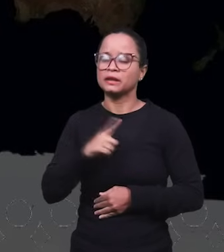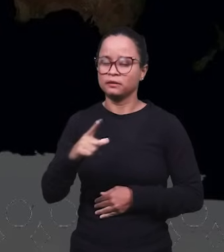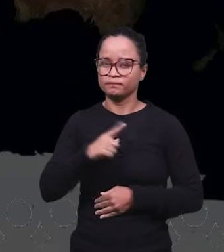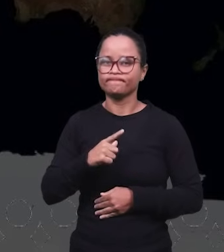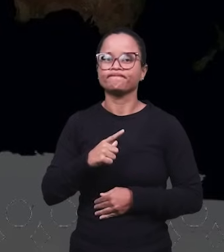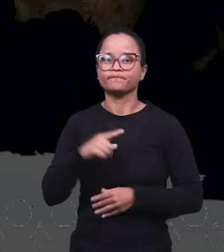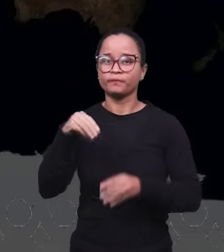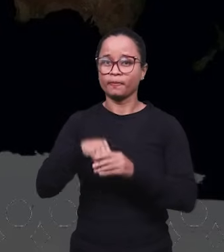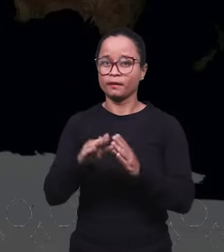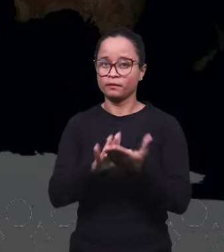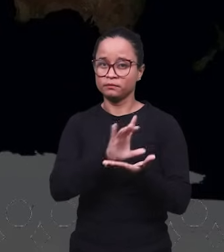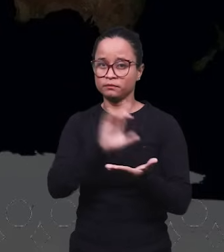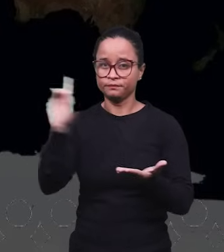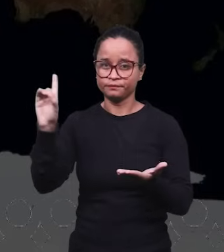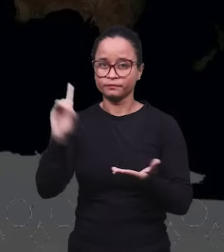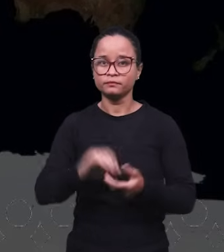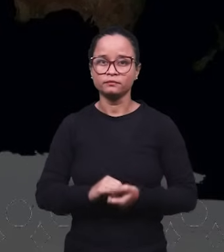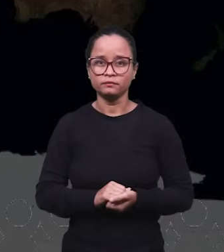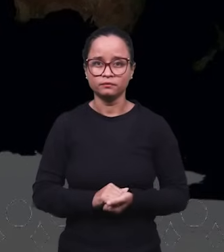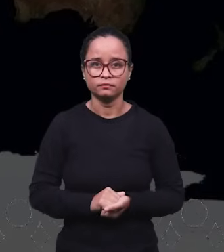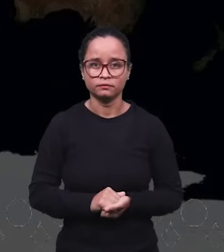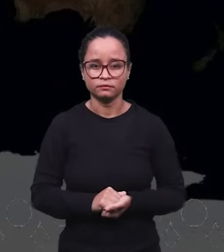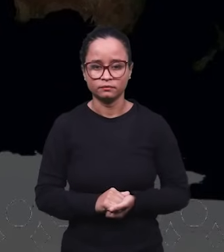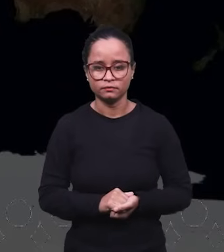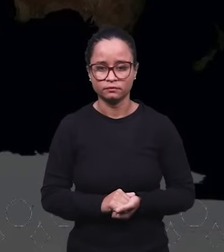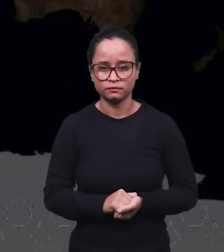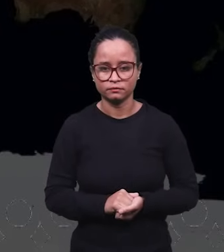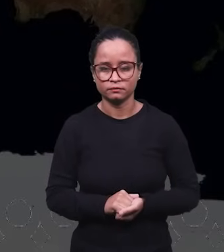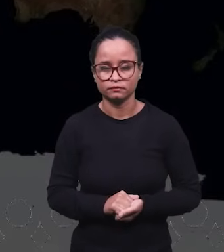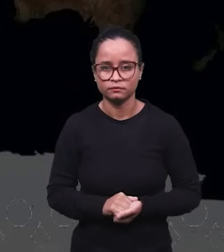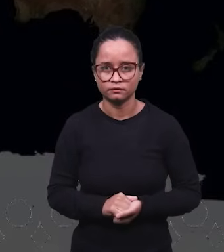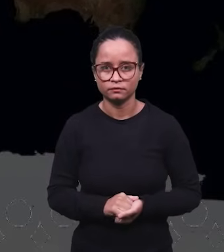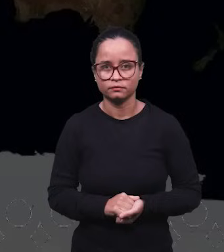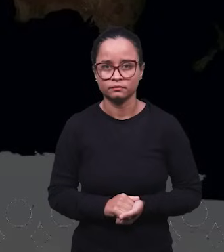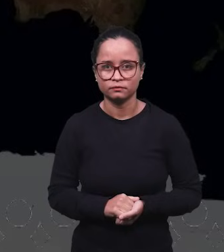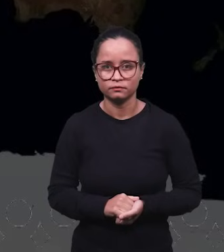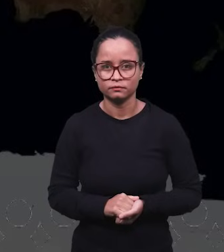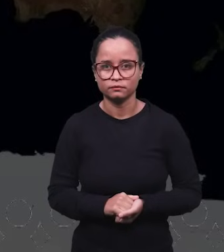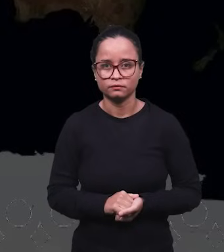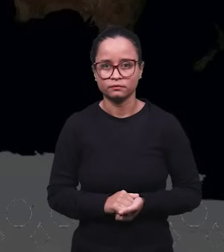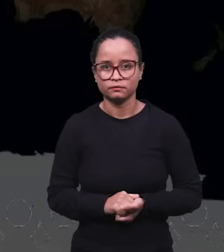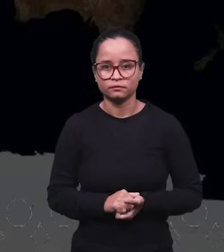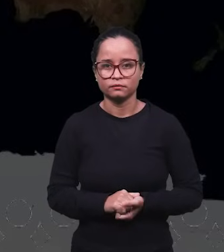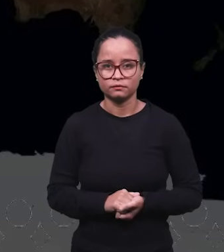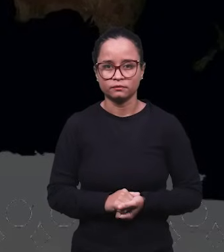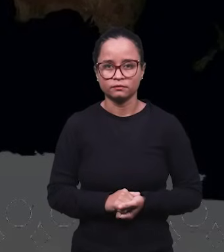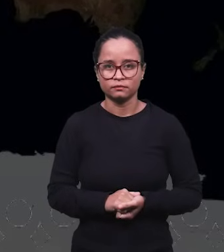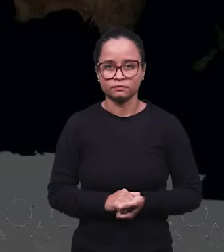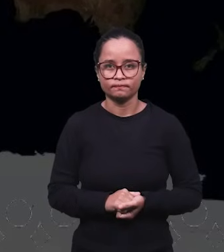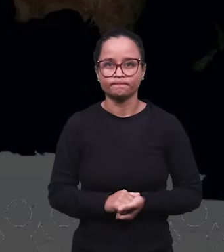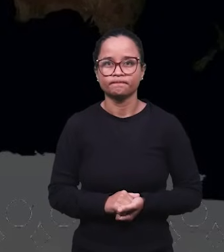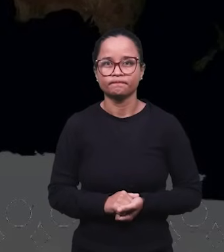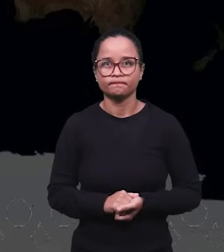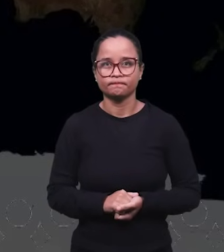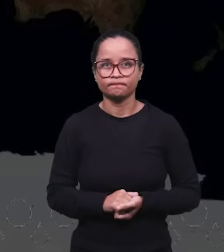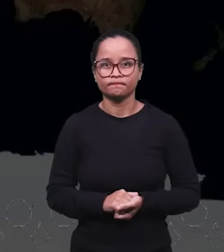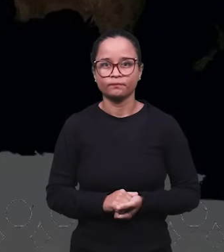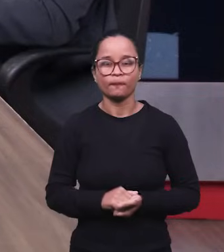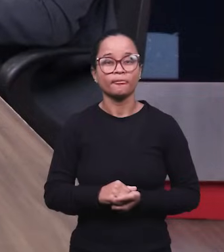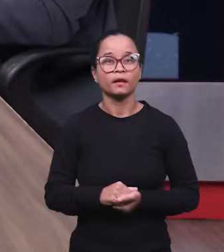repeated several times to the church. Kwa hivyo katika hiki kitabu kuna ujumbe muhimu katika hiki kitabu kuhusu